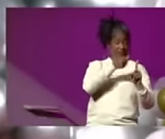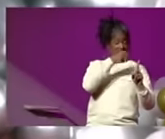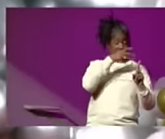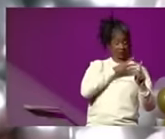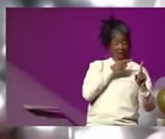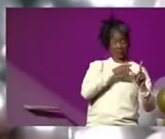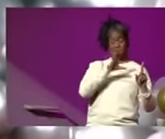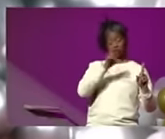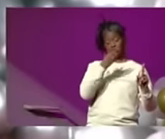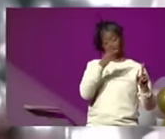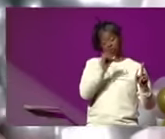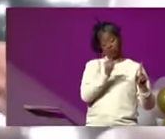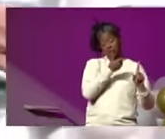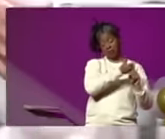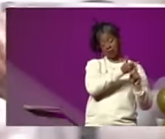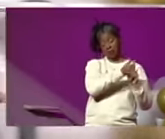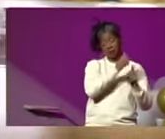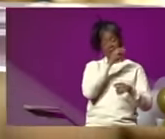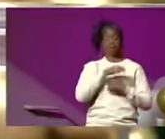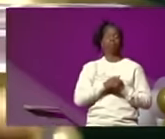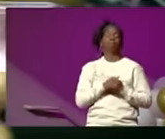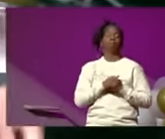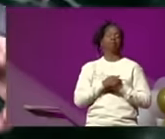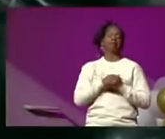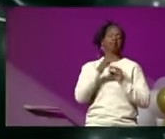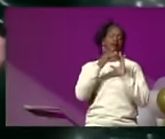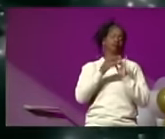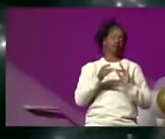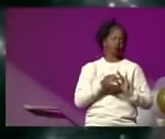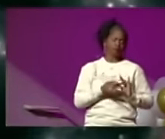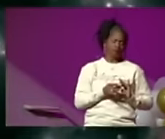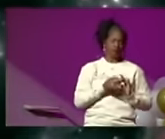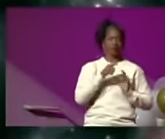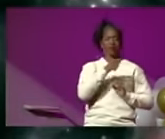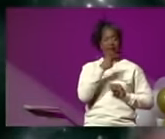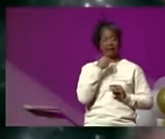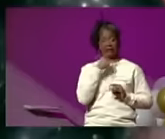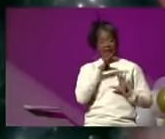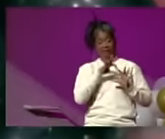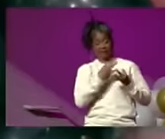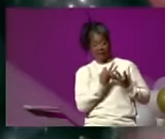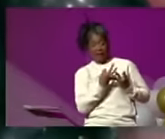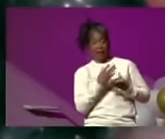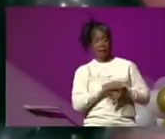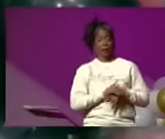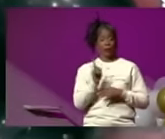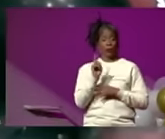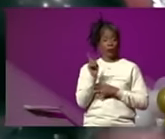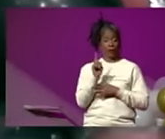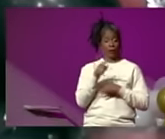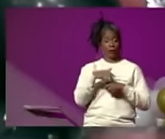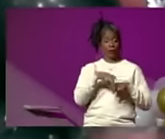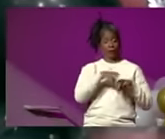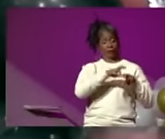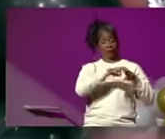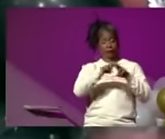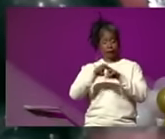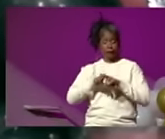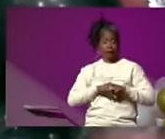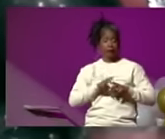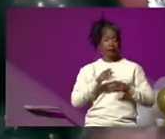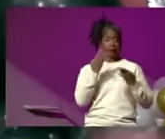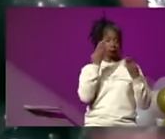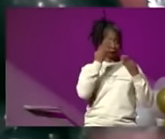Chris said. Chris said that he and his family are sitting in the dark when all of a